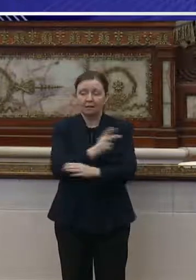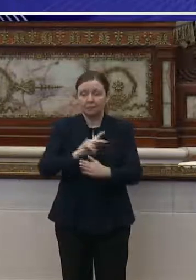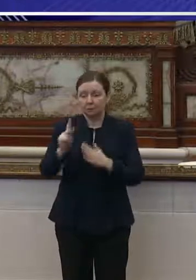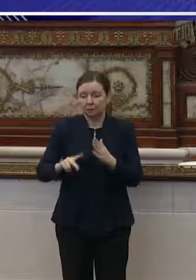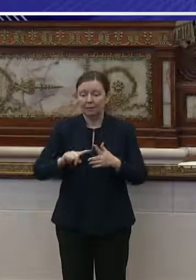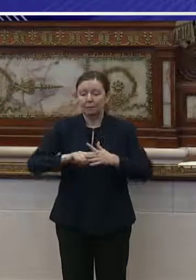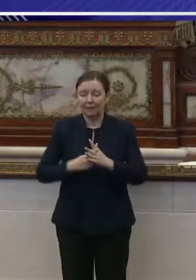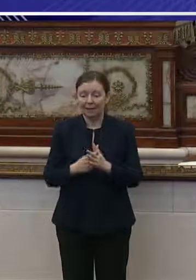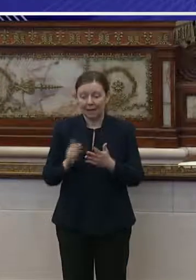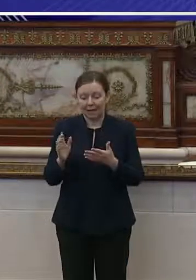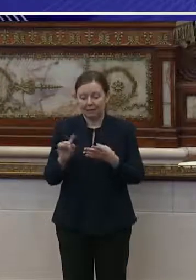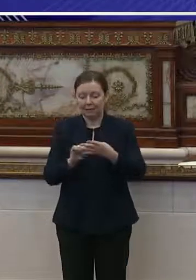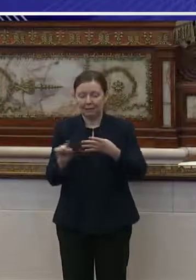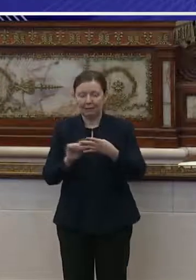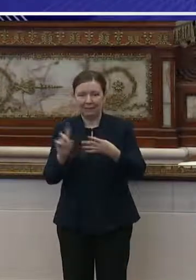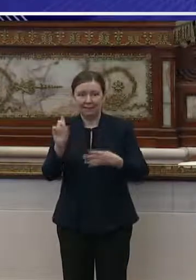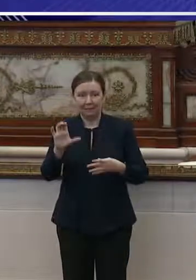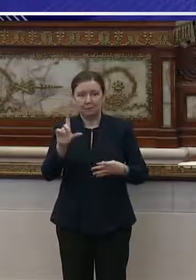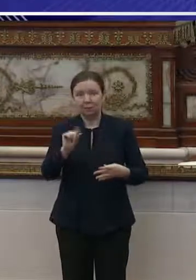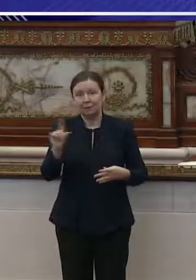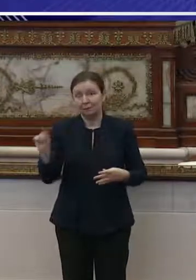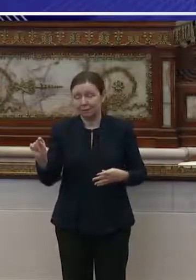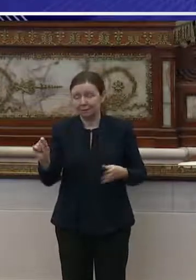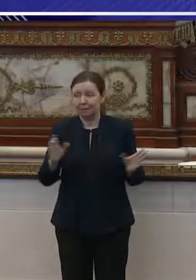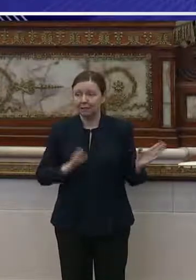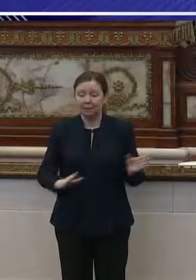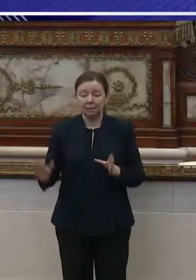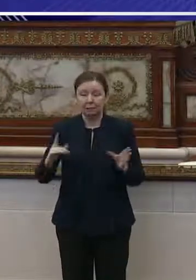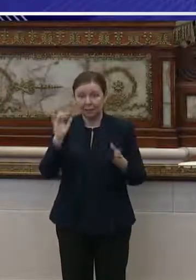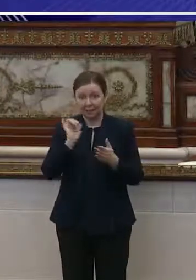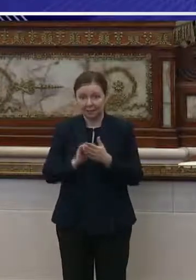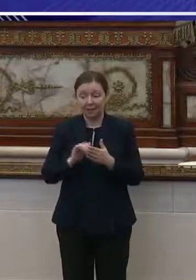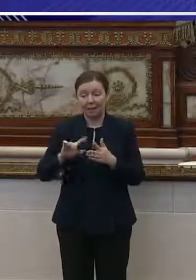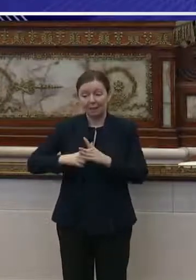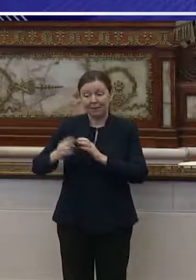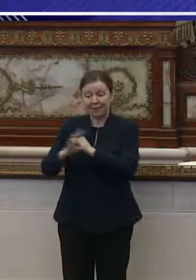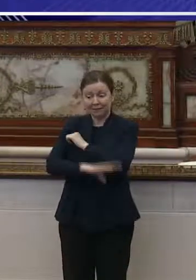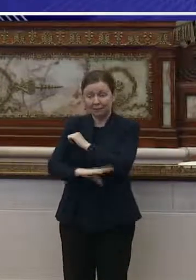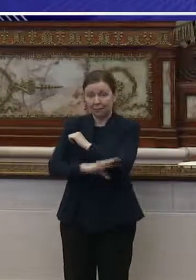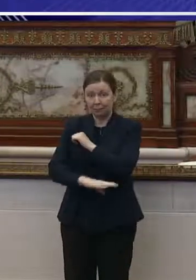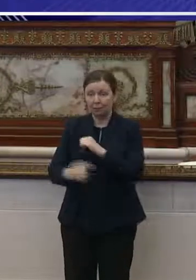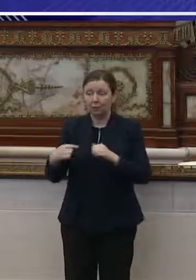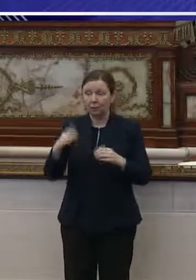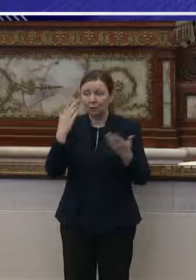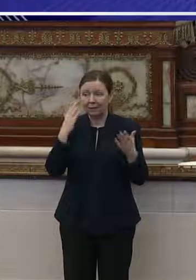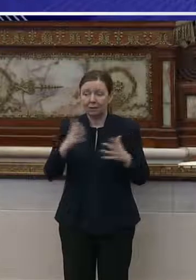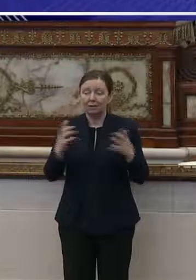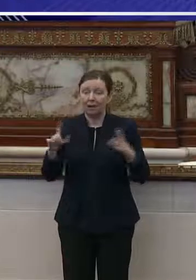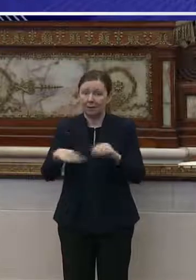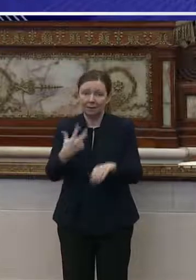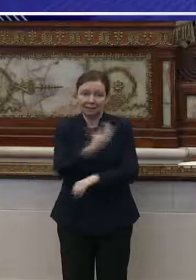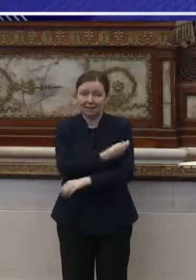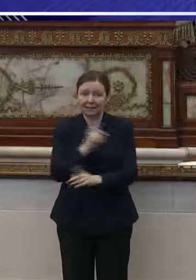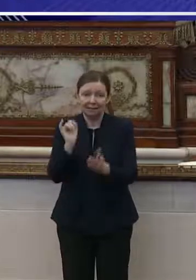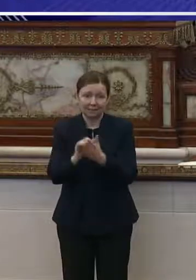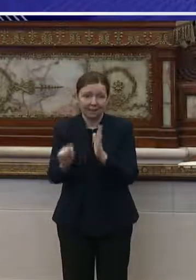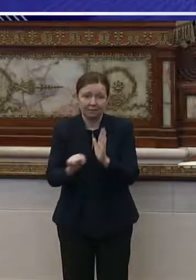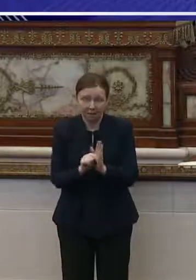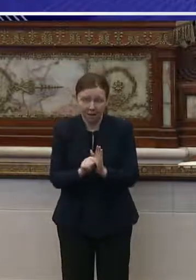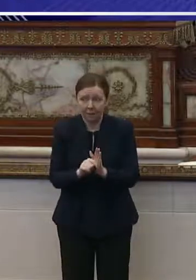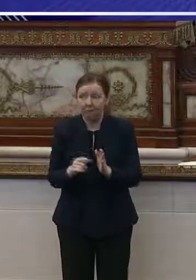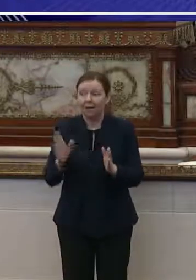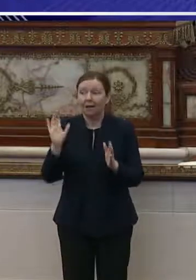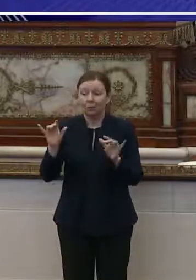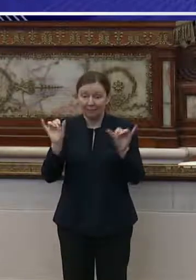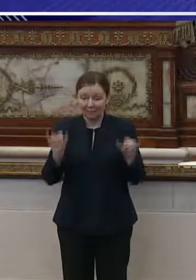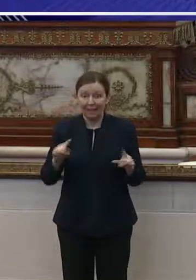in mid-December 2020. While the planning for this effort had begun in September, much was unknown about the COVID vaccines at the time and would remain unknown